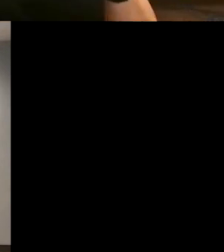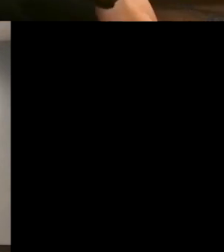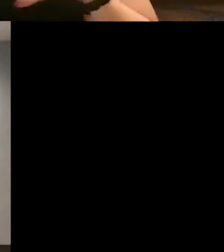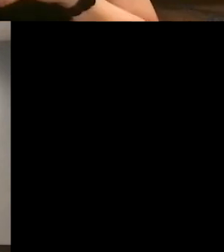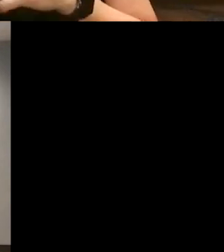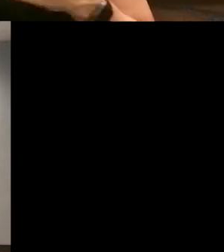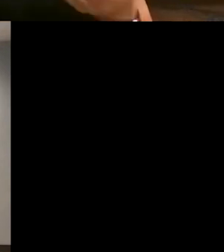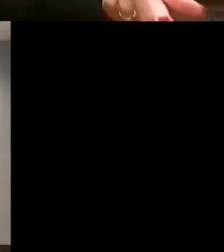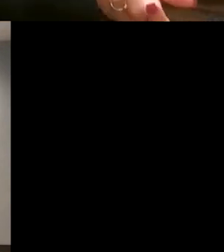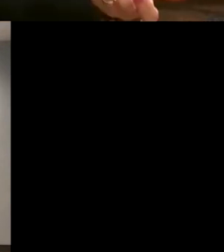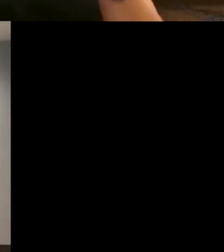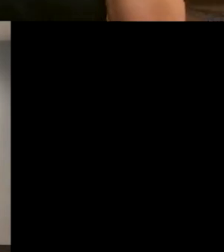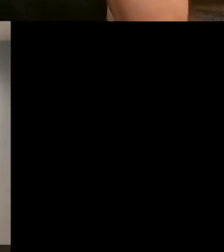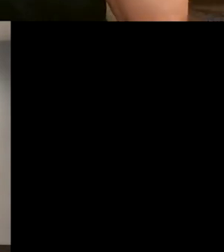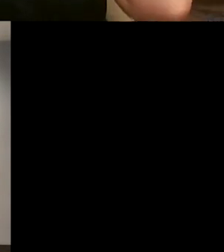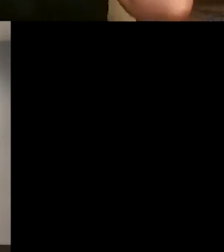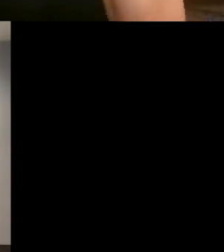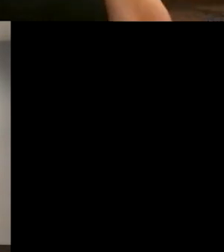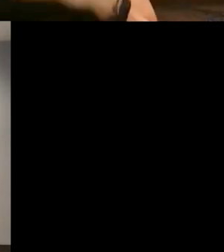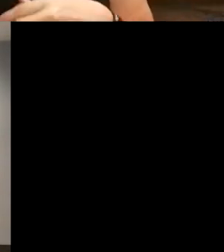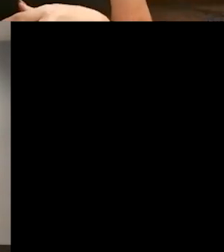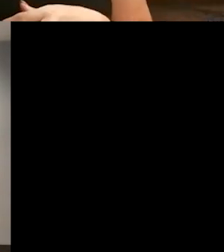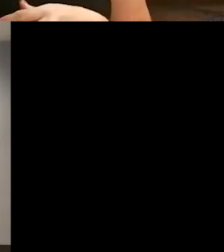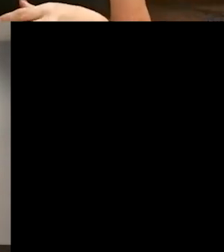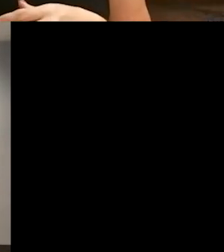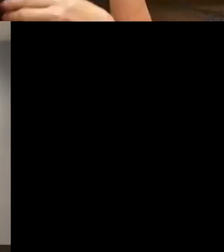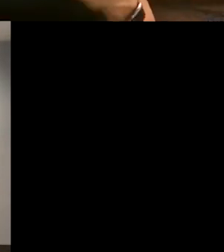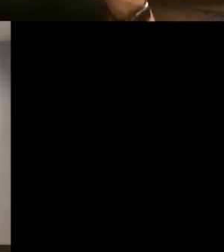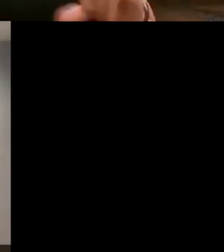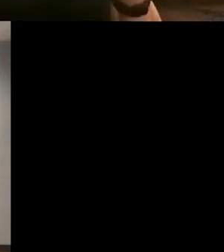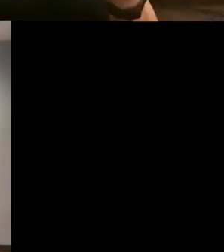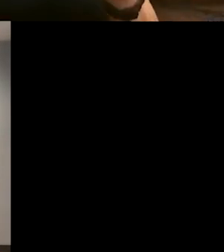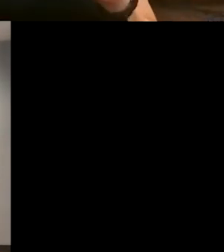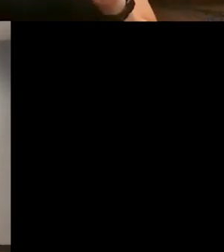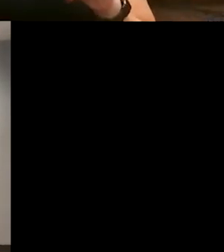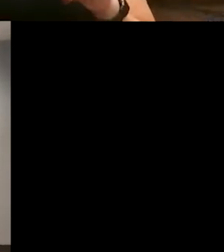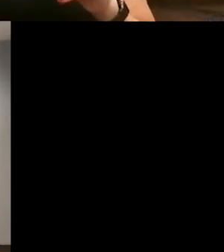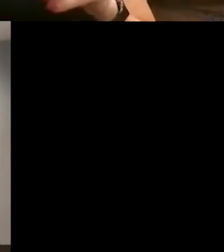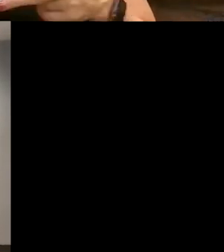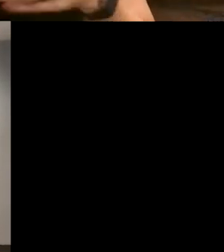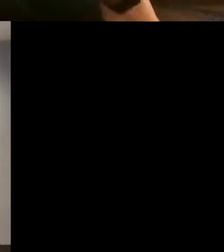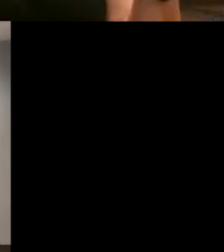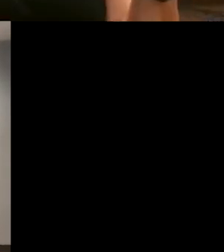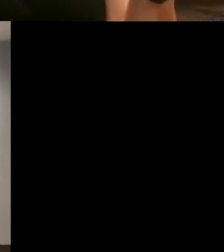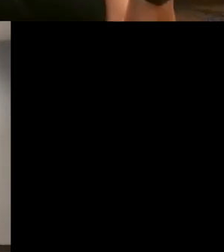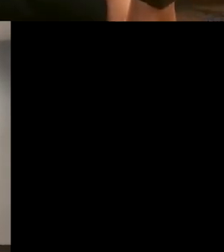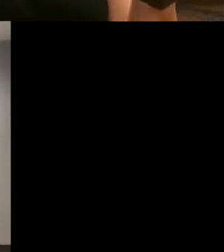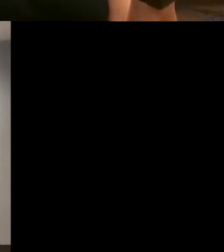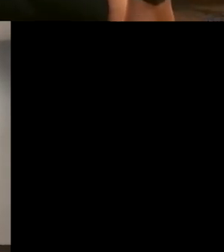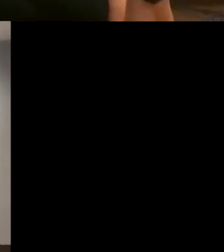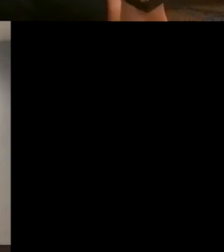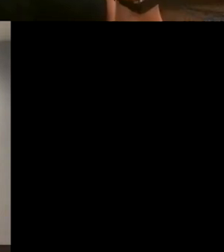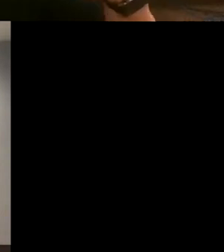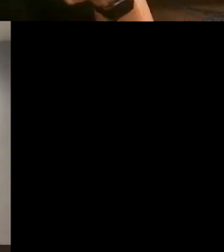conditions at this point in time, and yet are being polarized because it's in the best interest of those